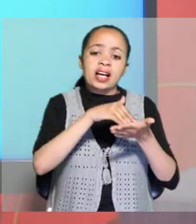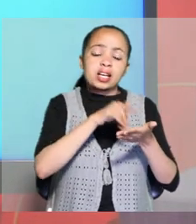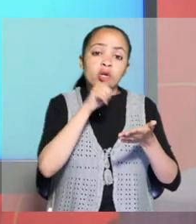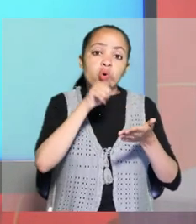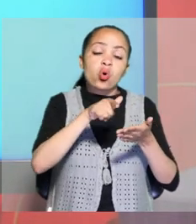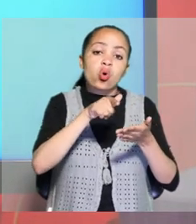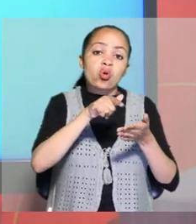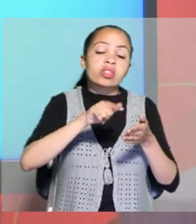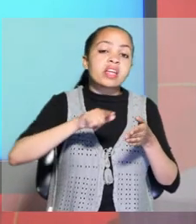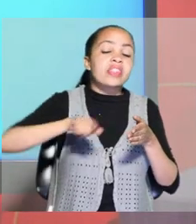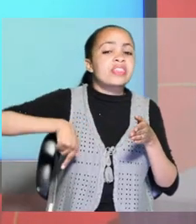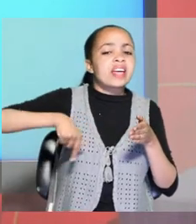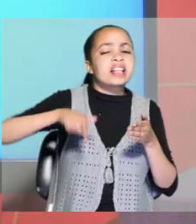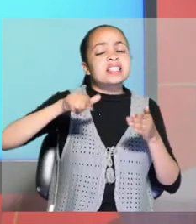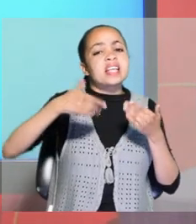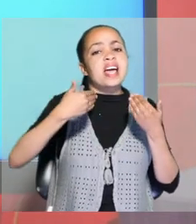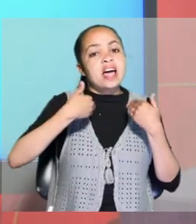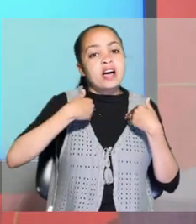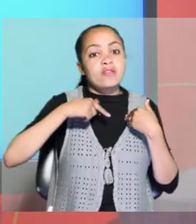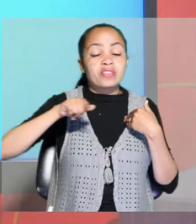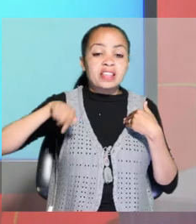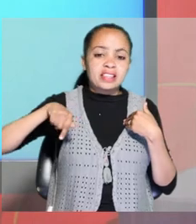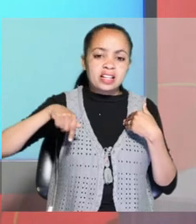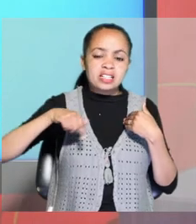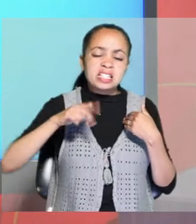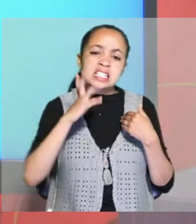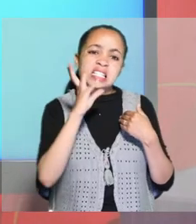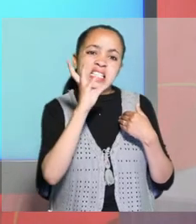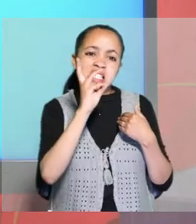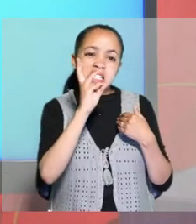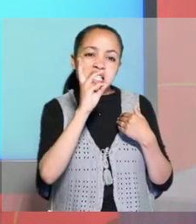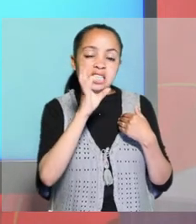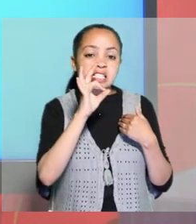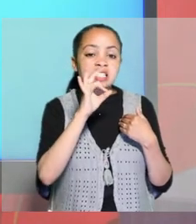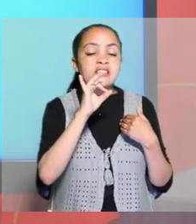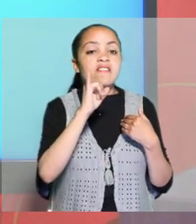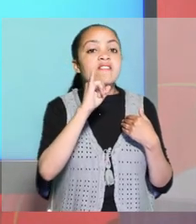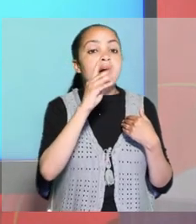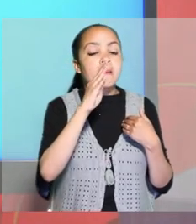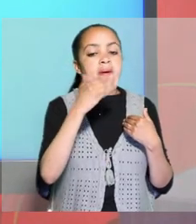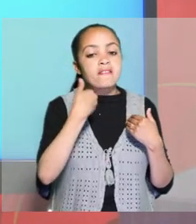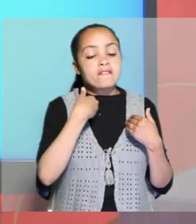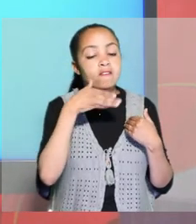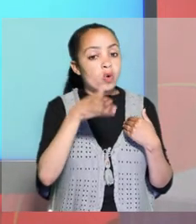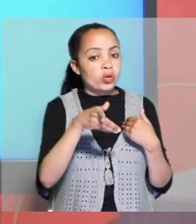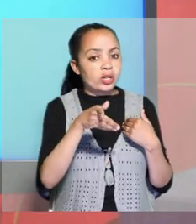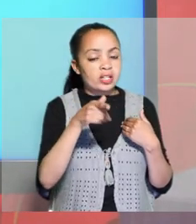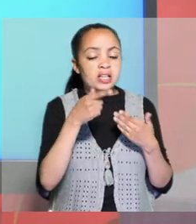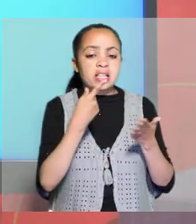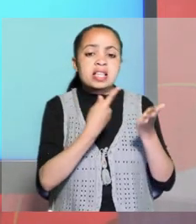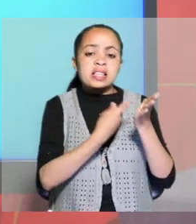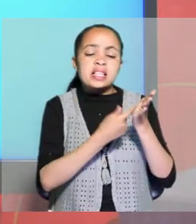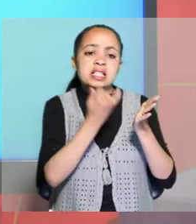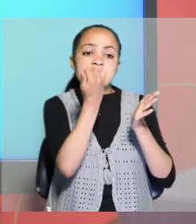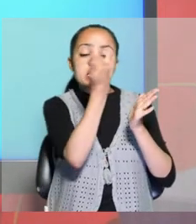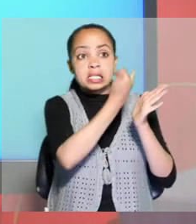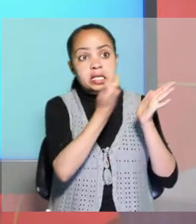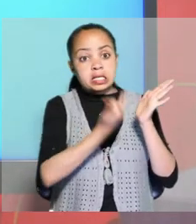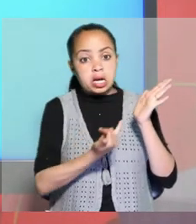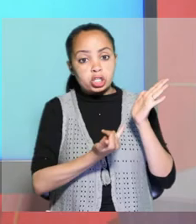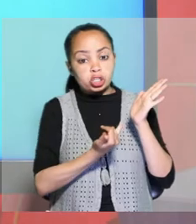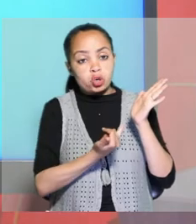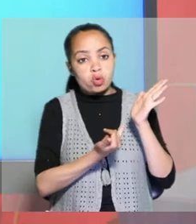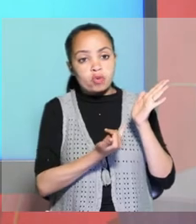tail fiber one there is a tail. About 6 fiber can be found here. This is the structure of